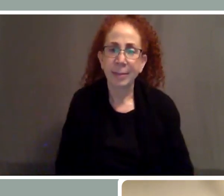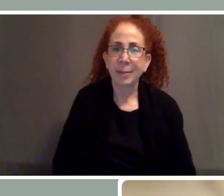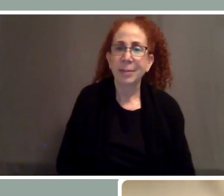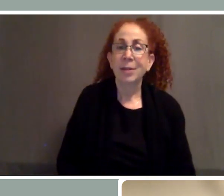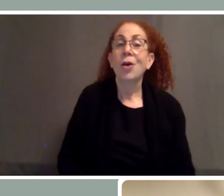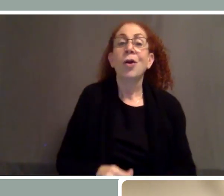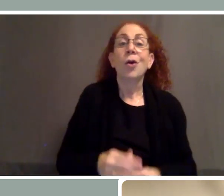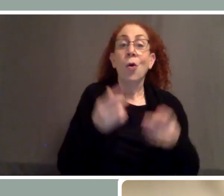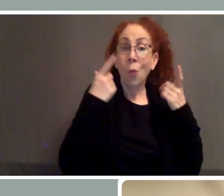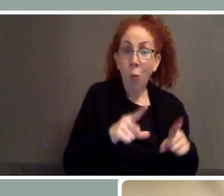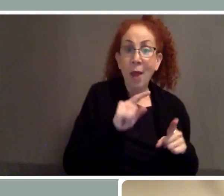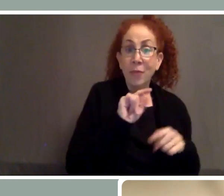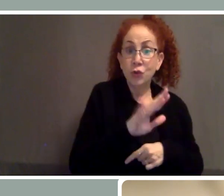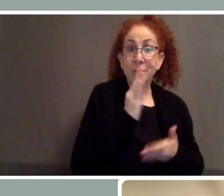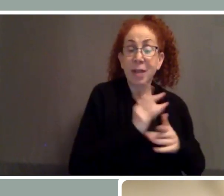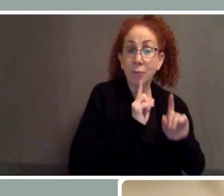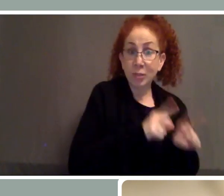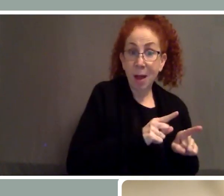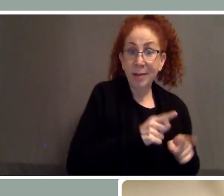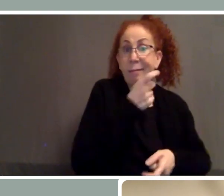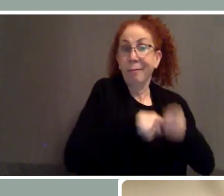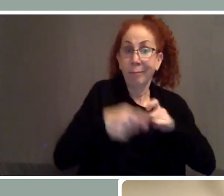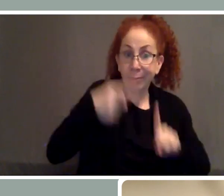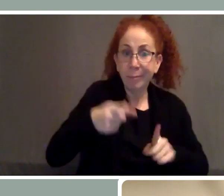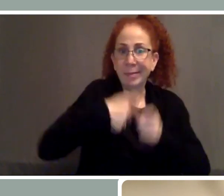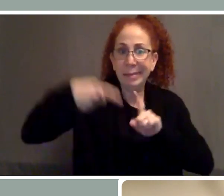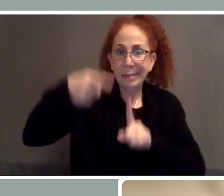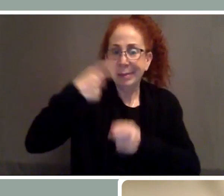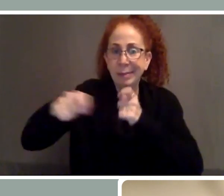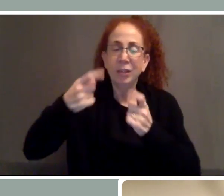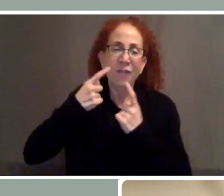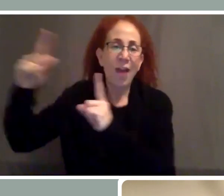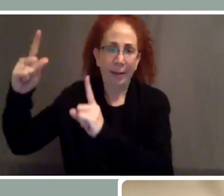stops responding, so you can get more and more effective treatment.